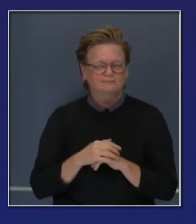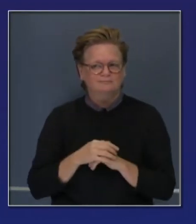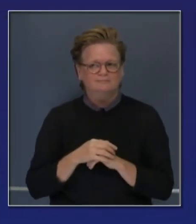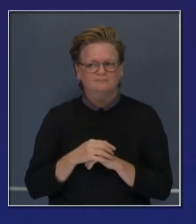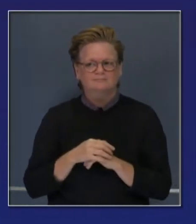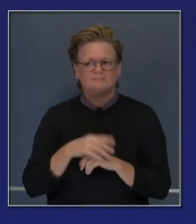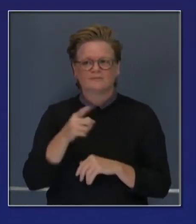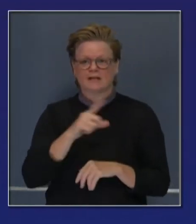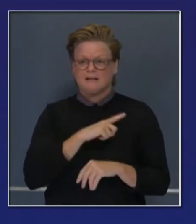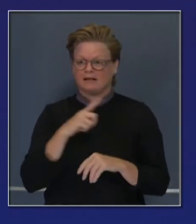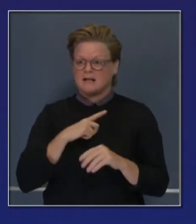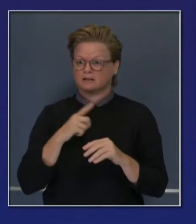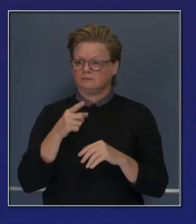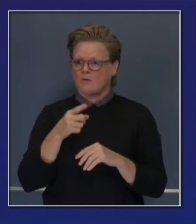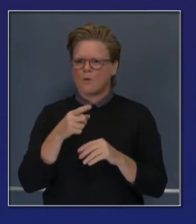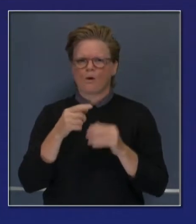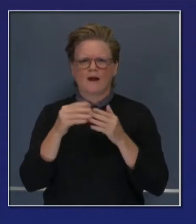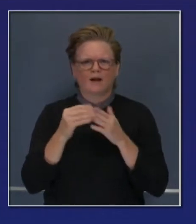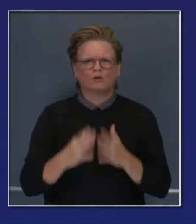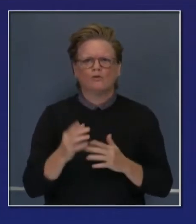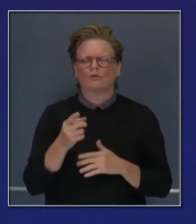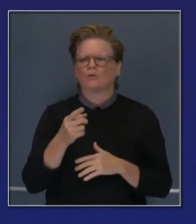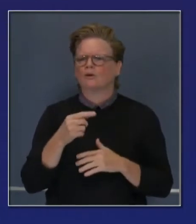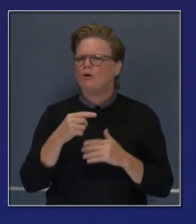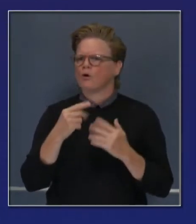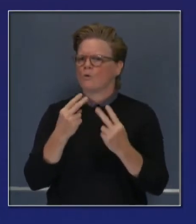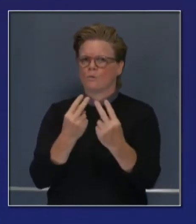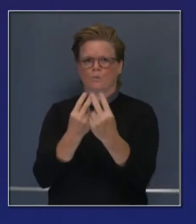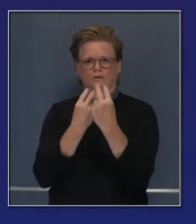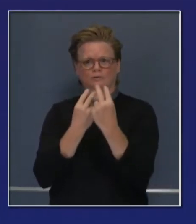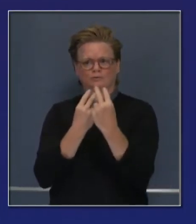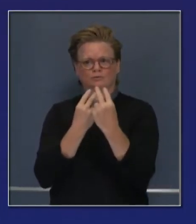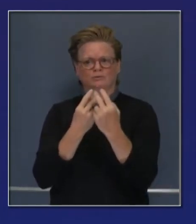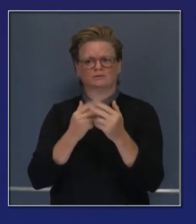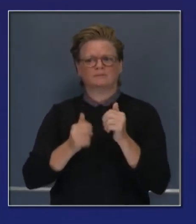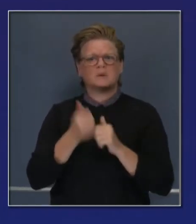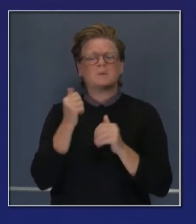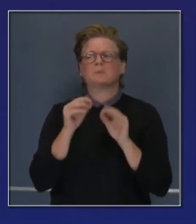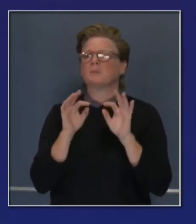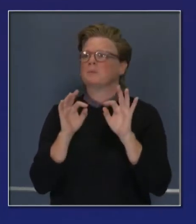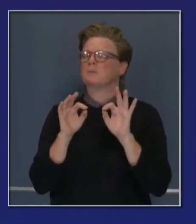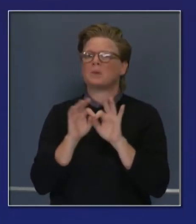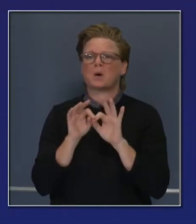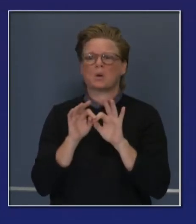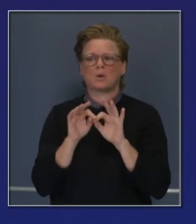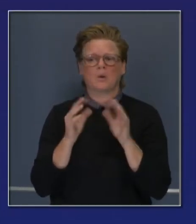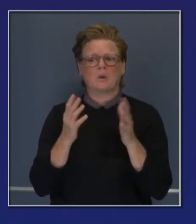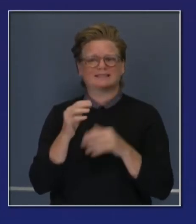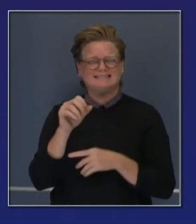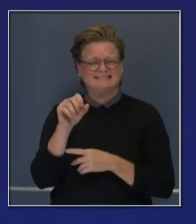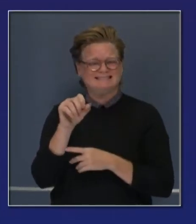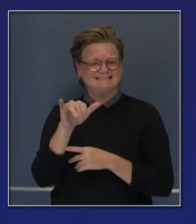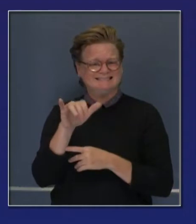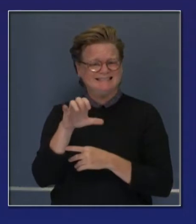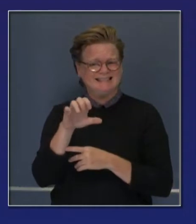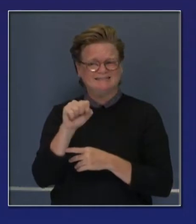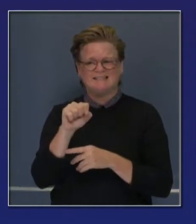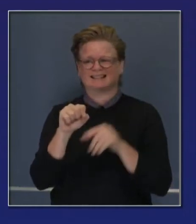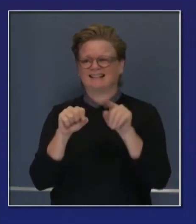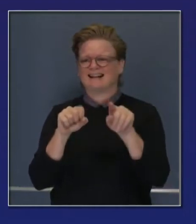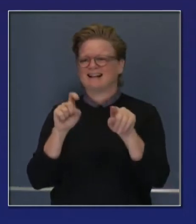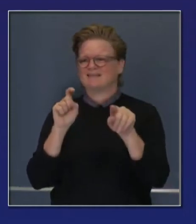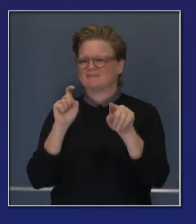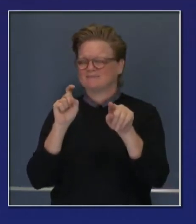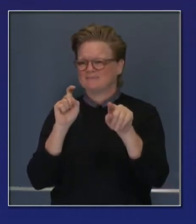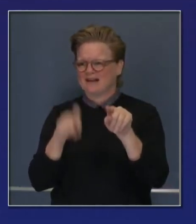should pick up from this presentation that are the most impactful, the most important, is getting that positivity rate down and getting that case rate